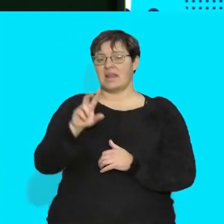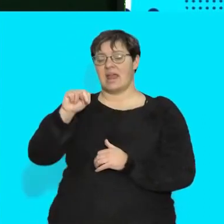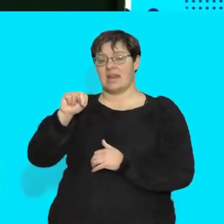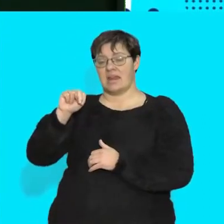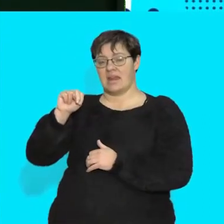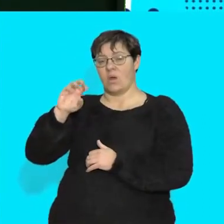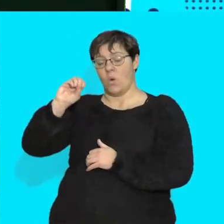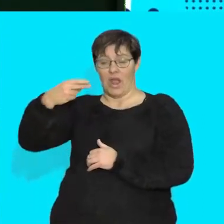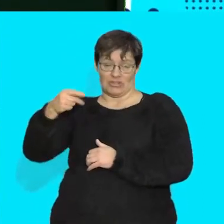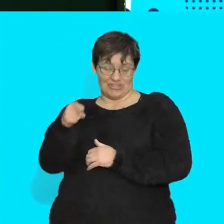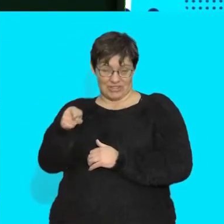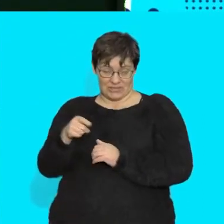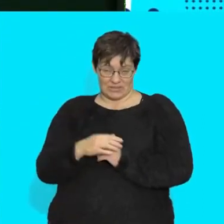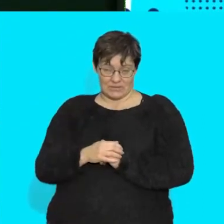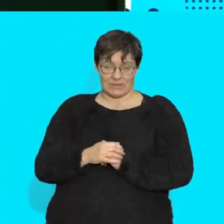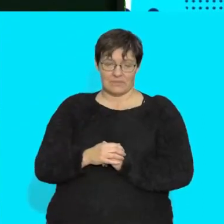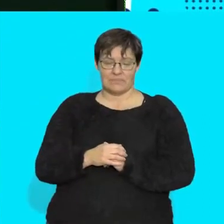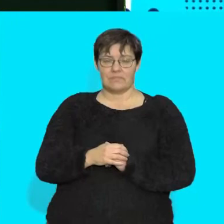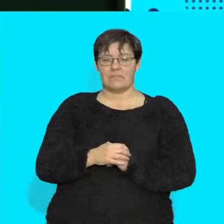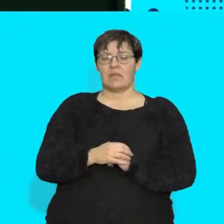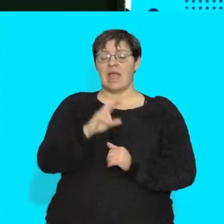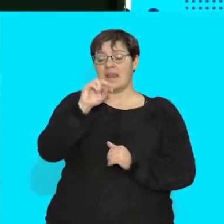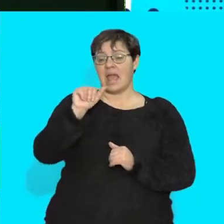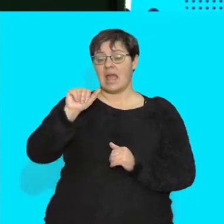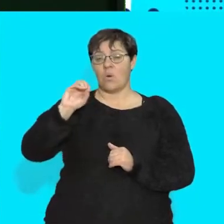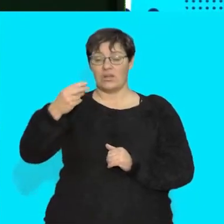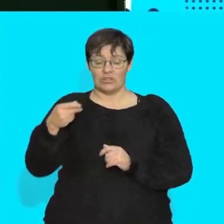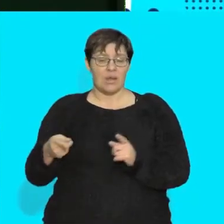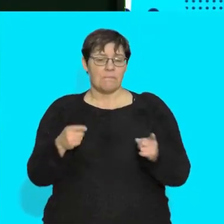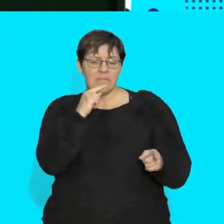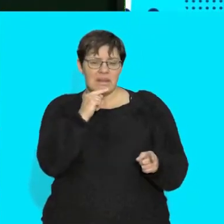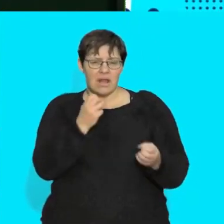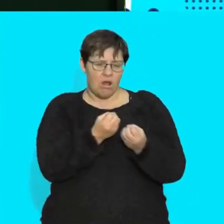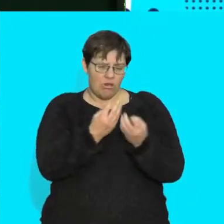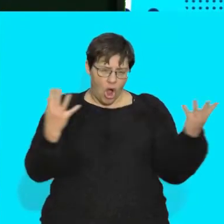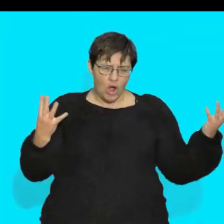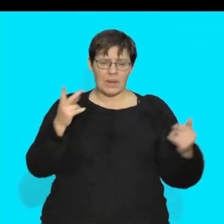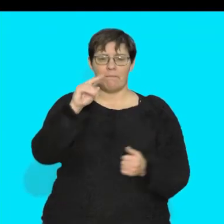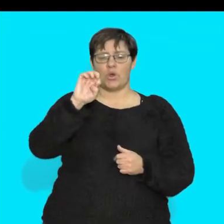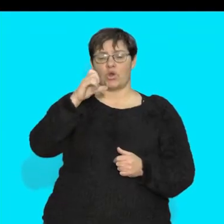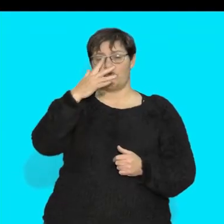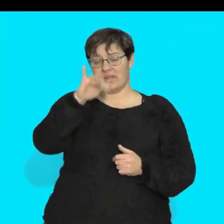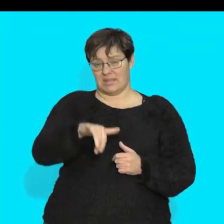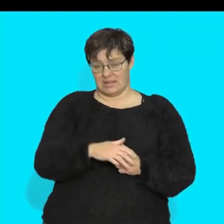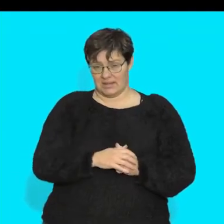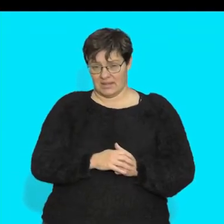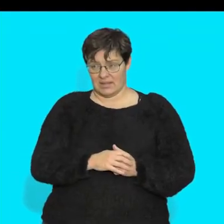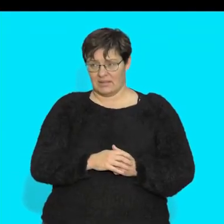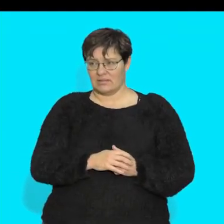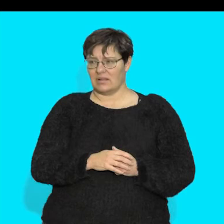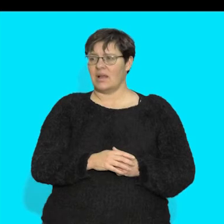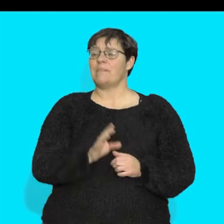that the problem with this is that they had to use large amounts of mercury. But let me explain, it's quite clever.